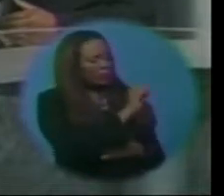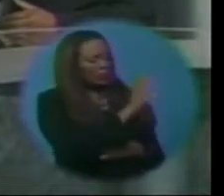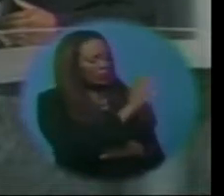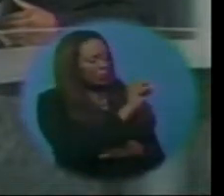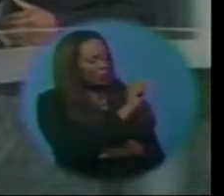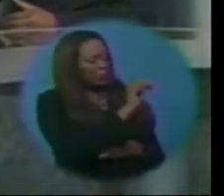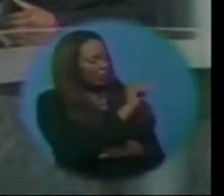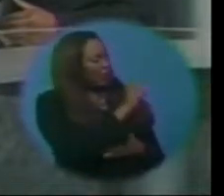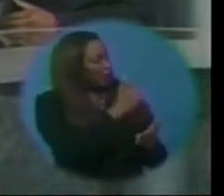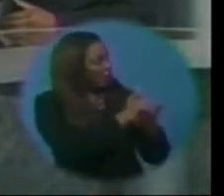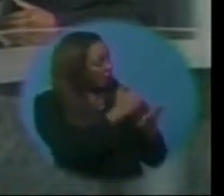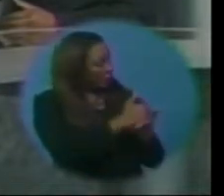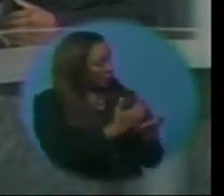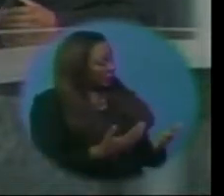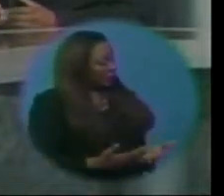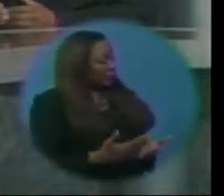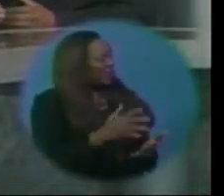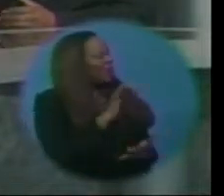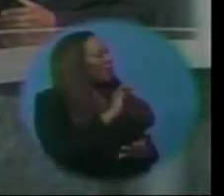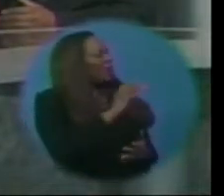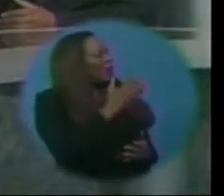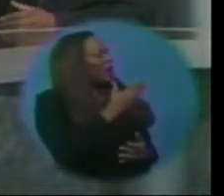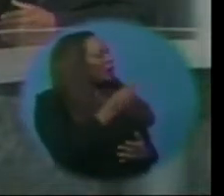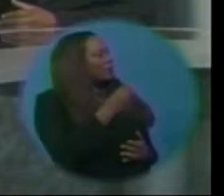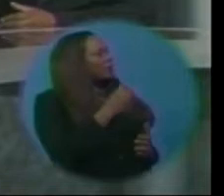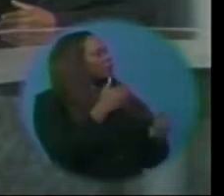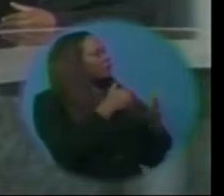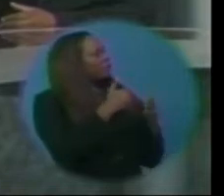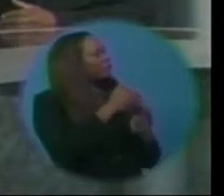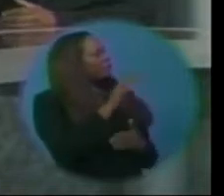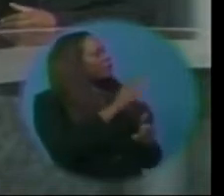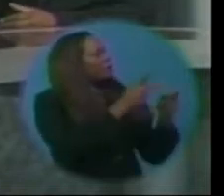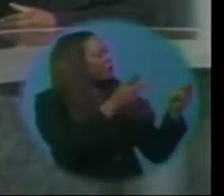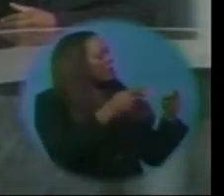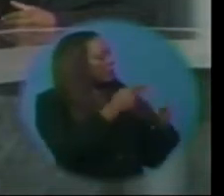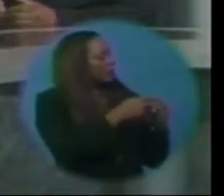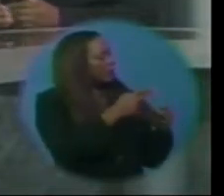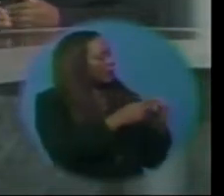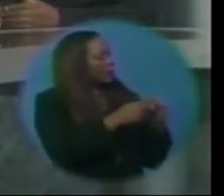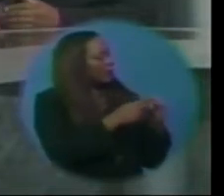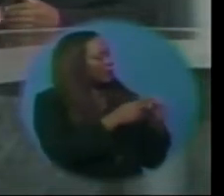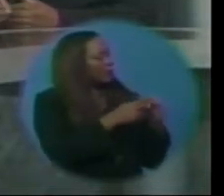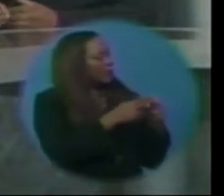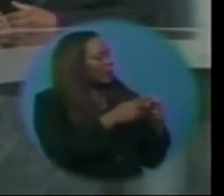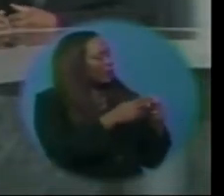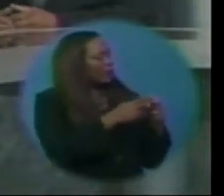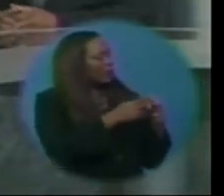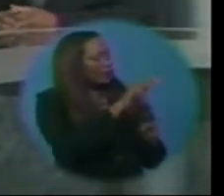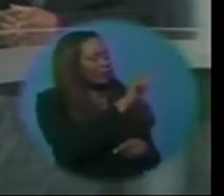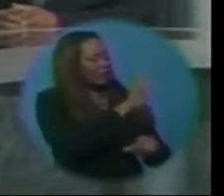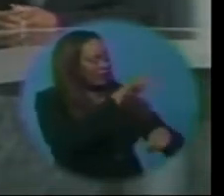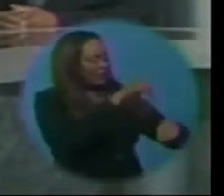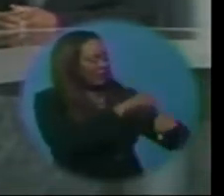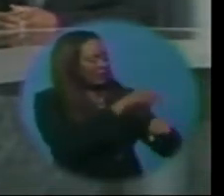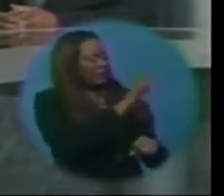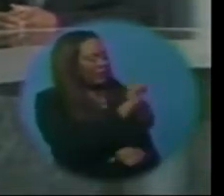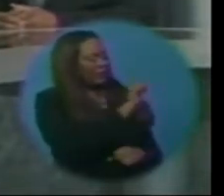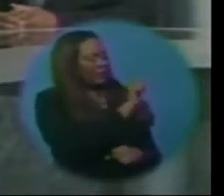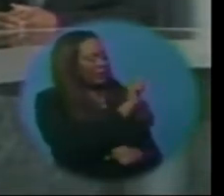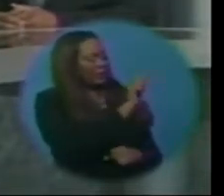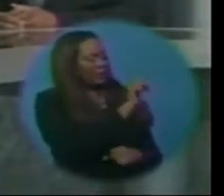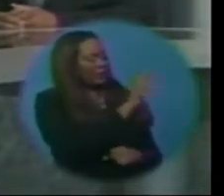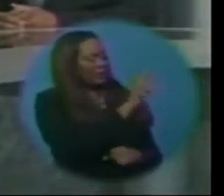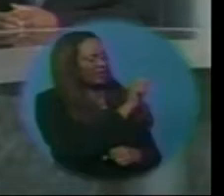the old sanctuary, but the blockage that we're seeking to address will be just past the old Scotiabank